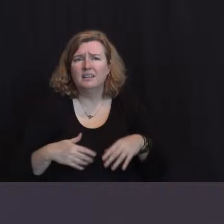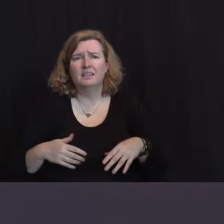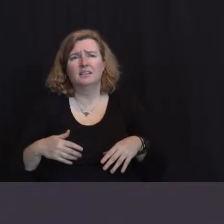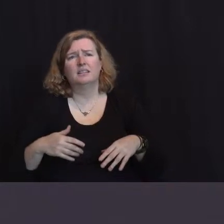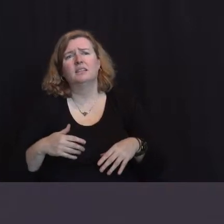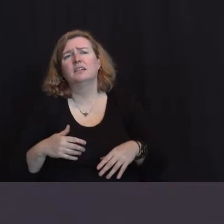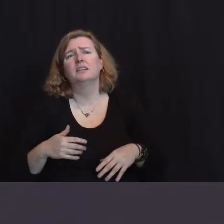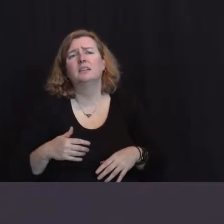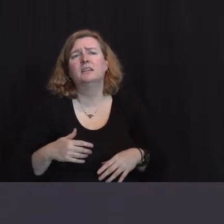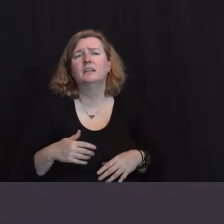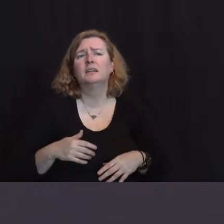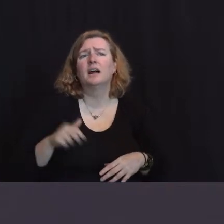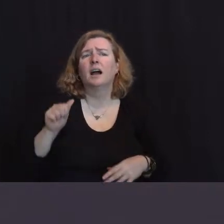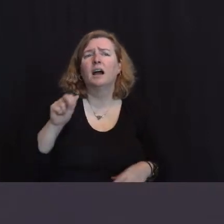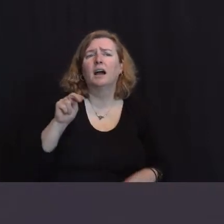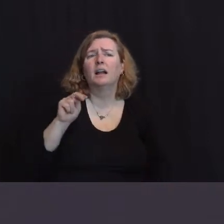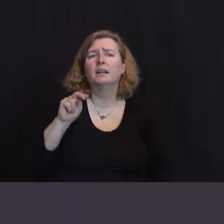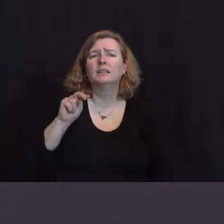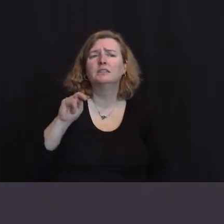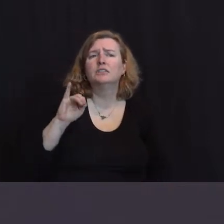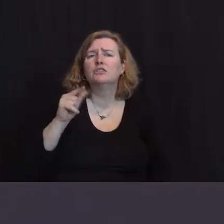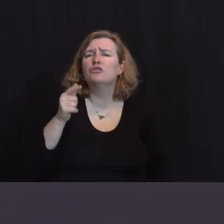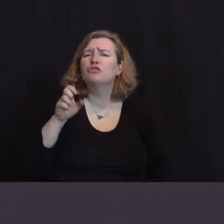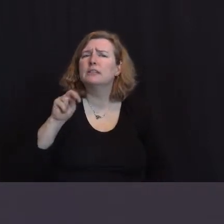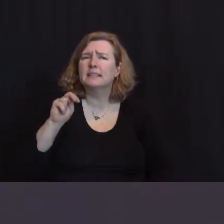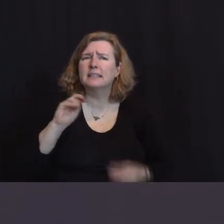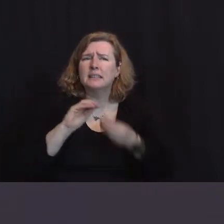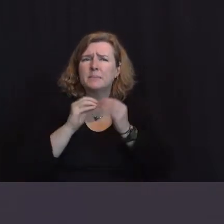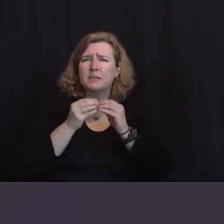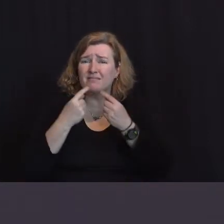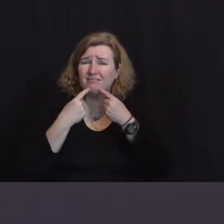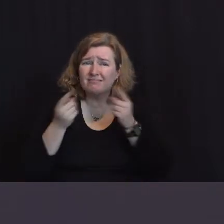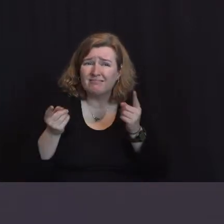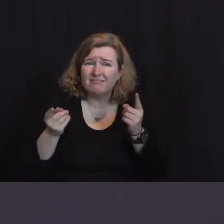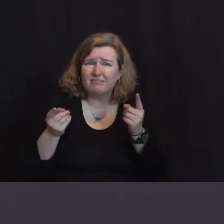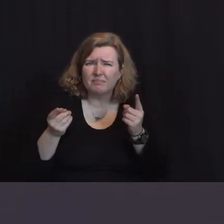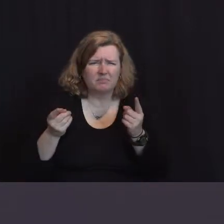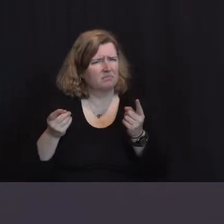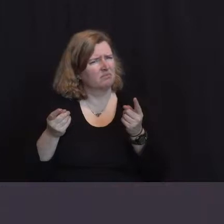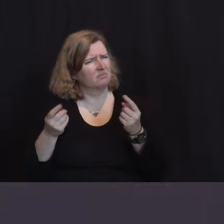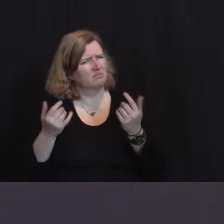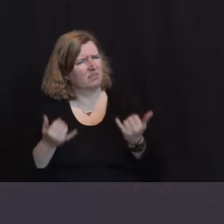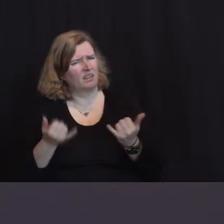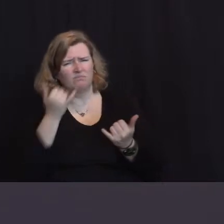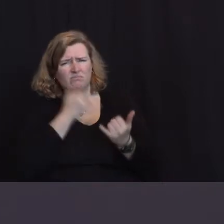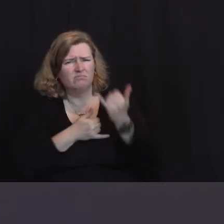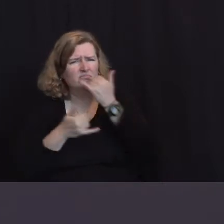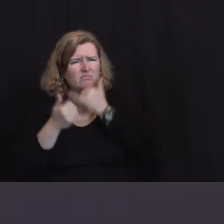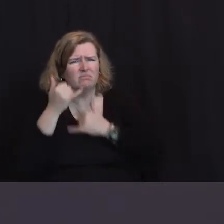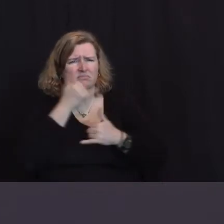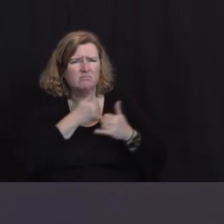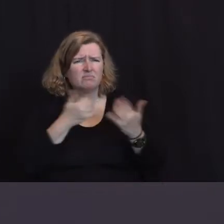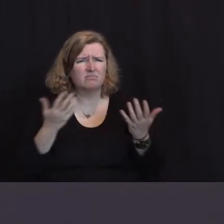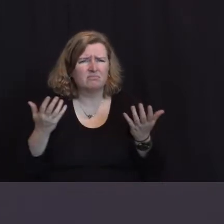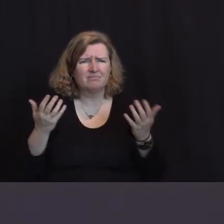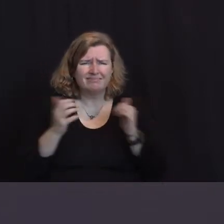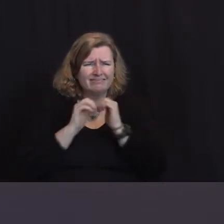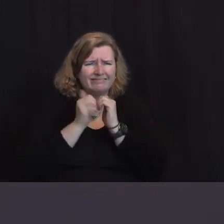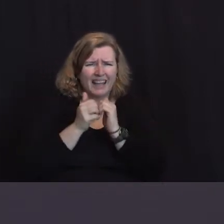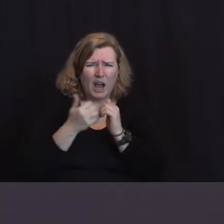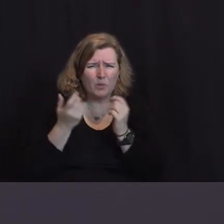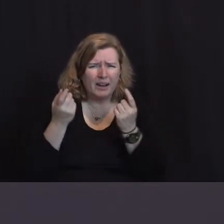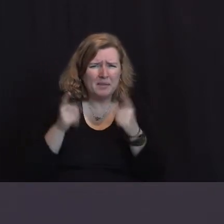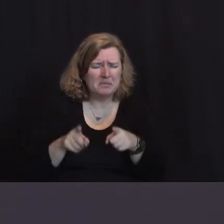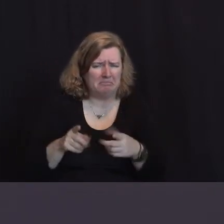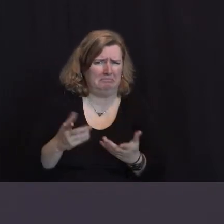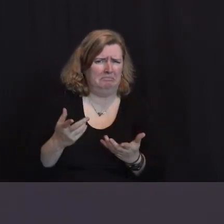that happen? Was it an error in Bergen County? And if you said there's 2,650 and 1,400 today are out of that